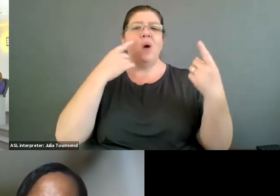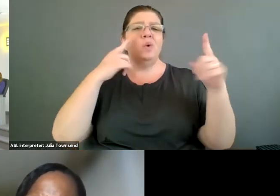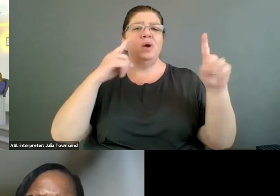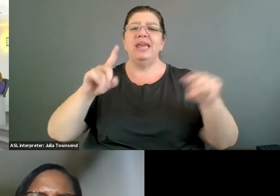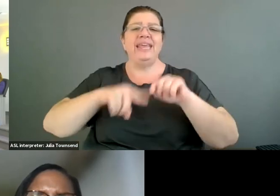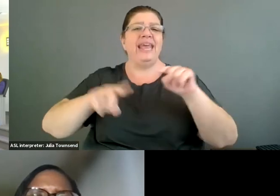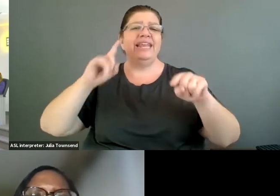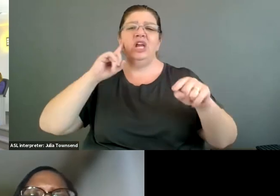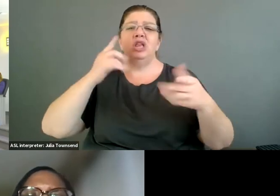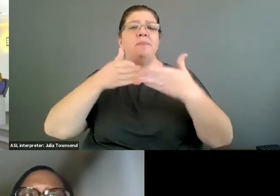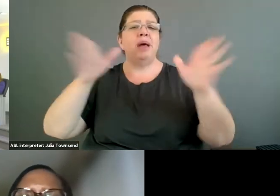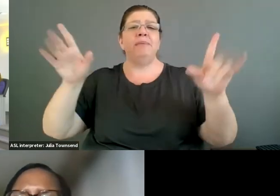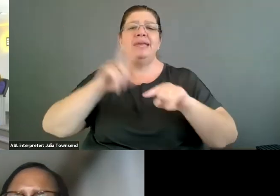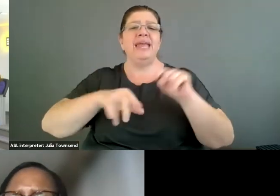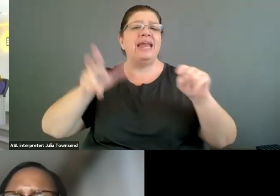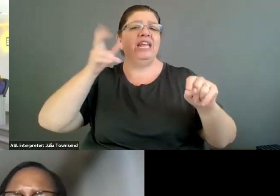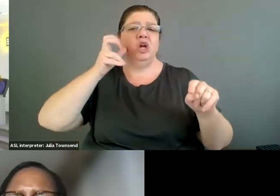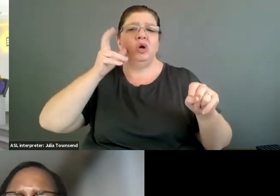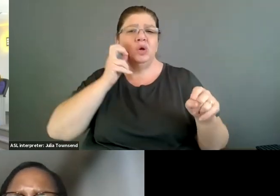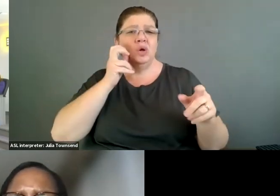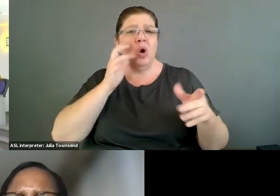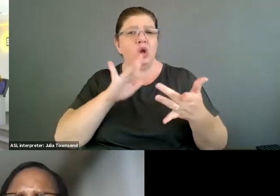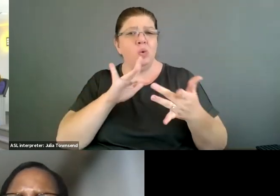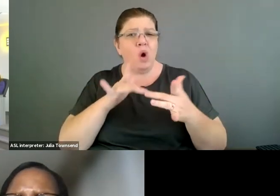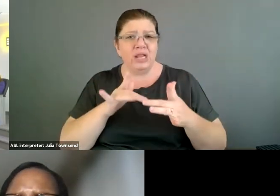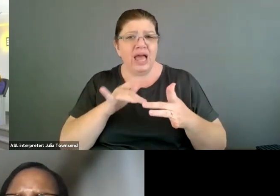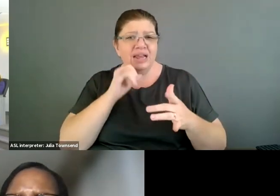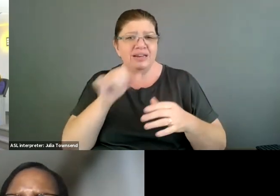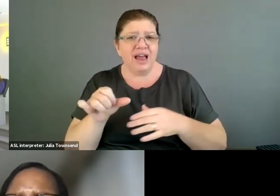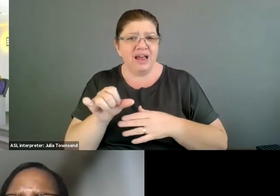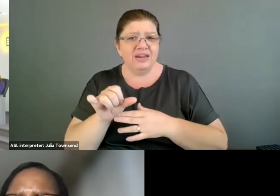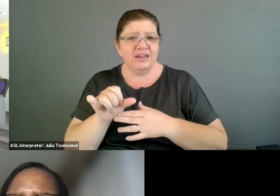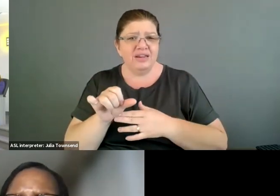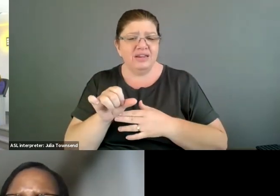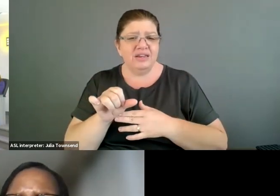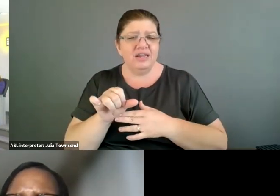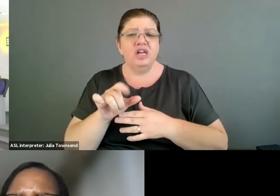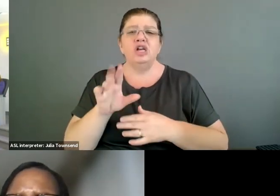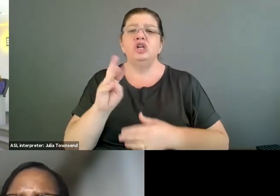sorry. The public can't hear you. Are you not online? You're muted.